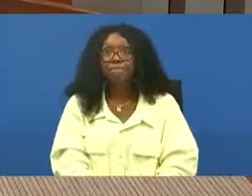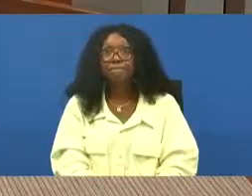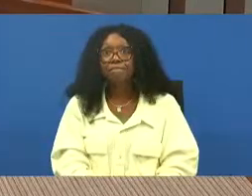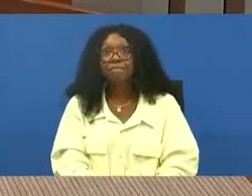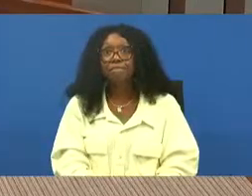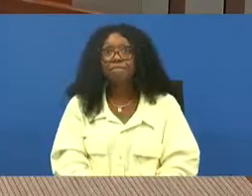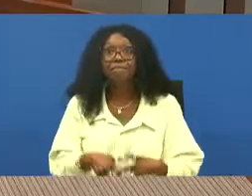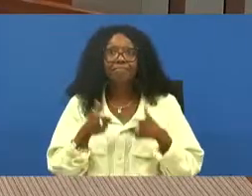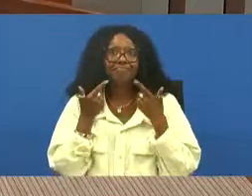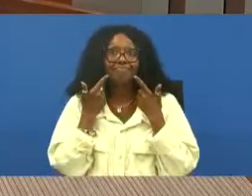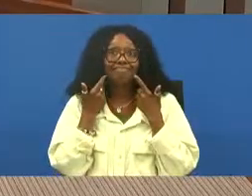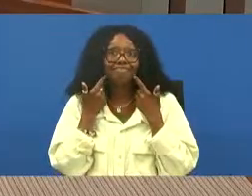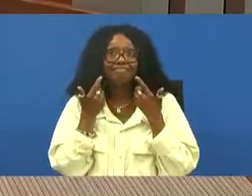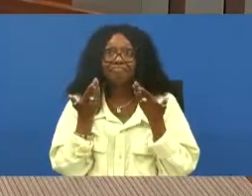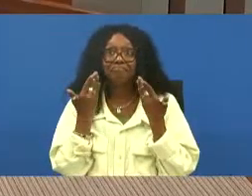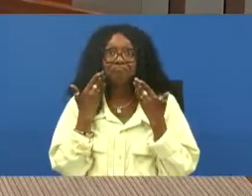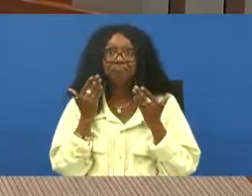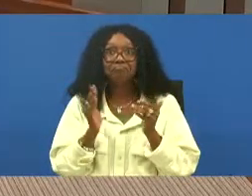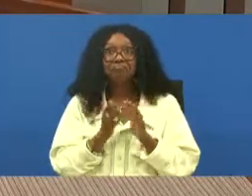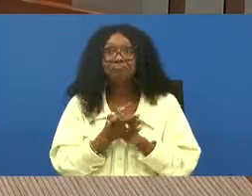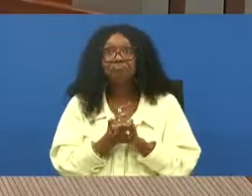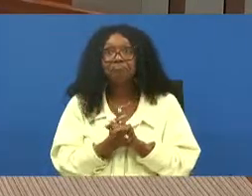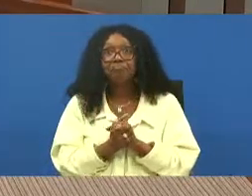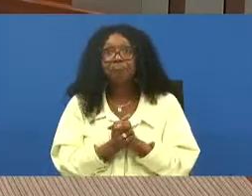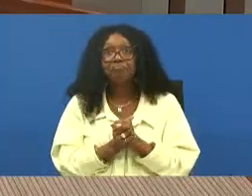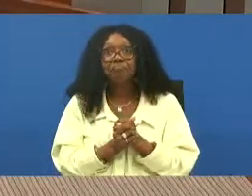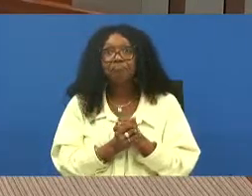I'd like to amend it to Central City News.